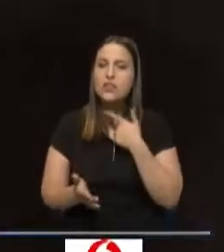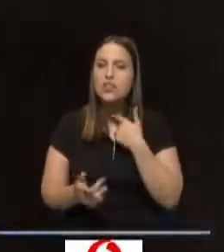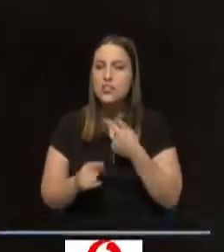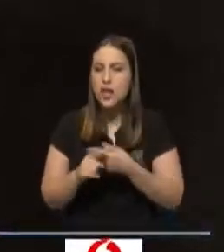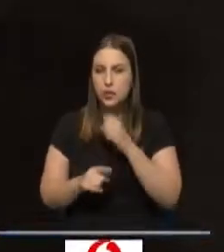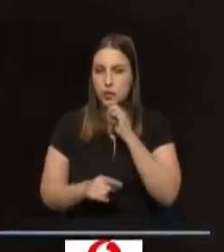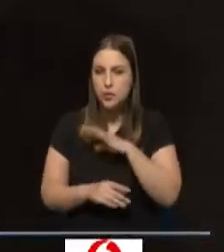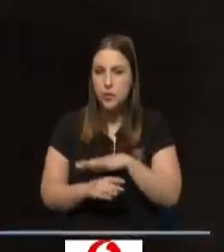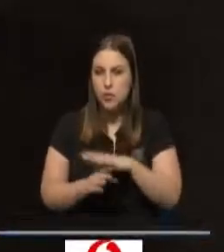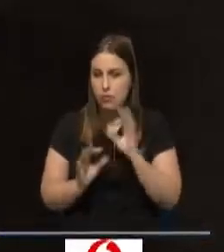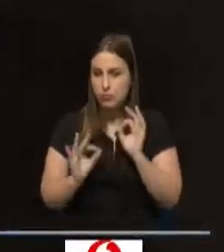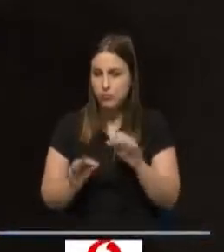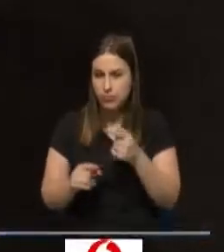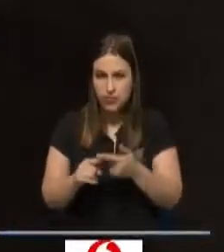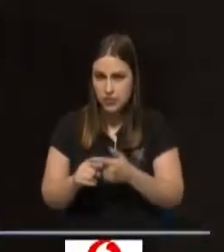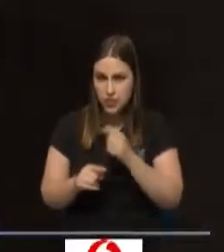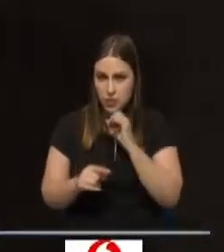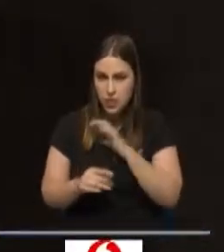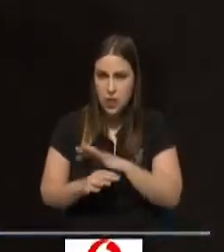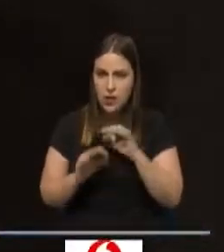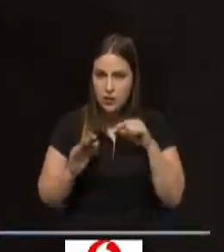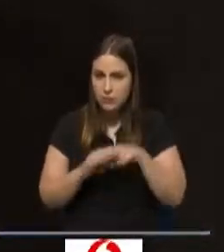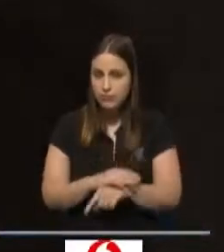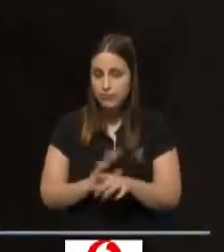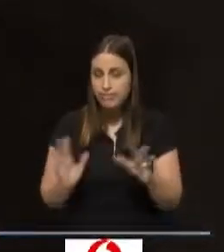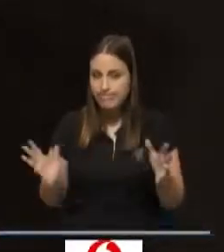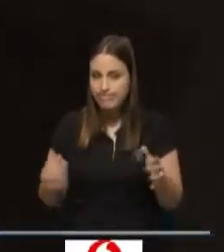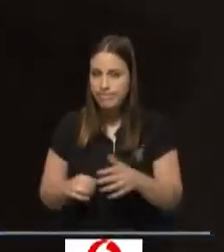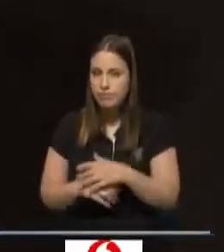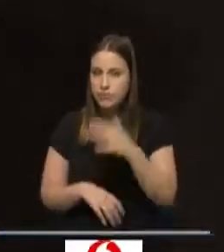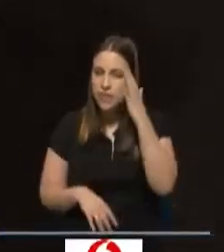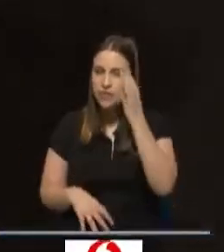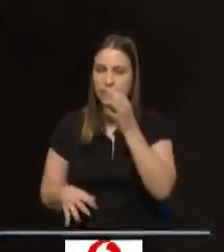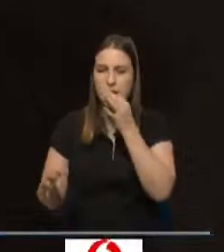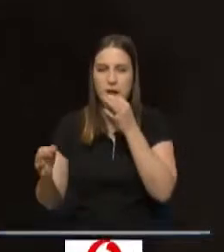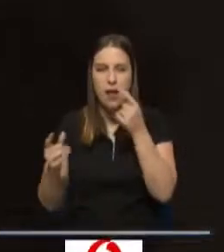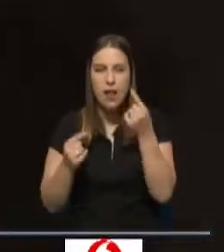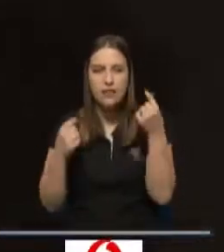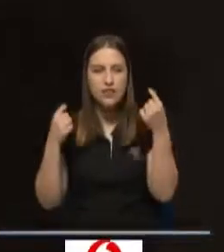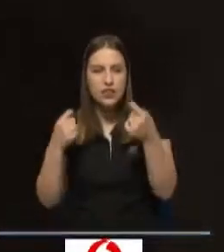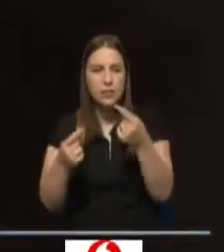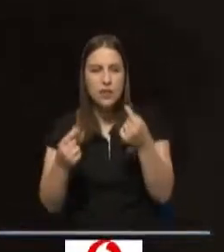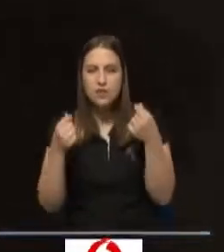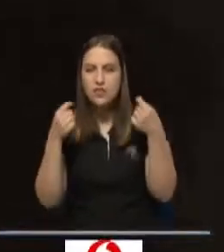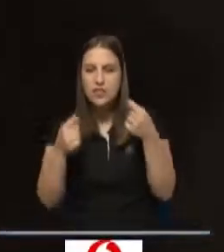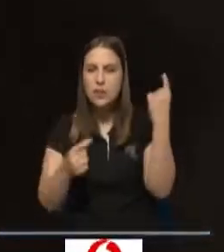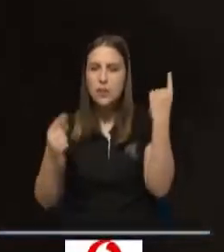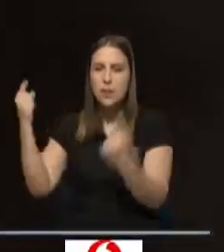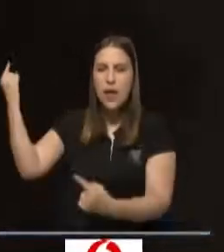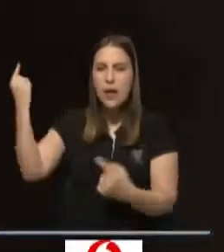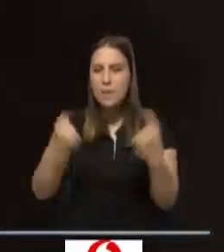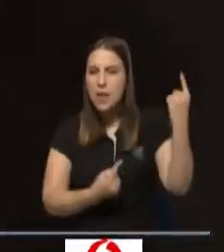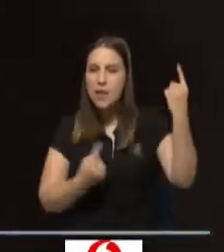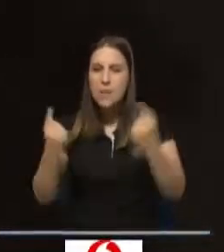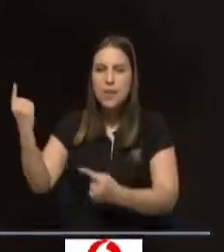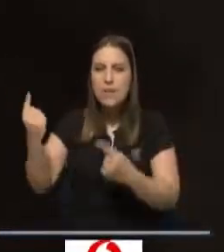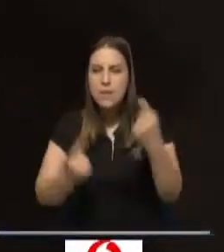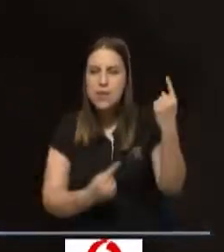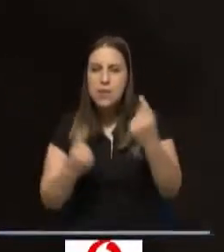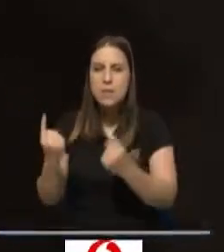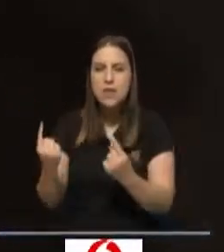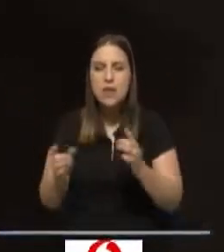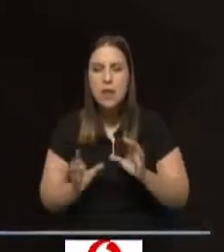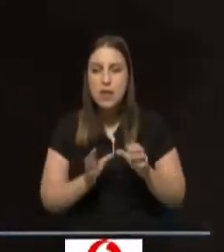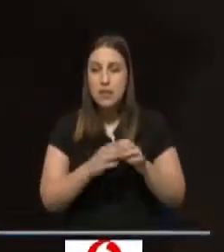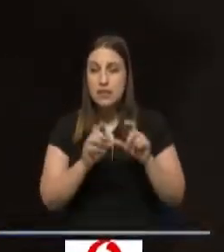for digital literacy. There's a total lack of interest. So a lot is said about investments and the